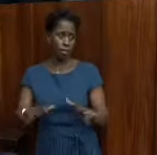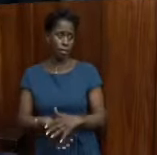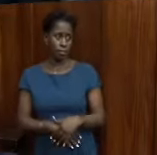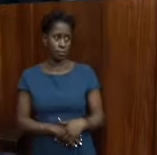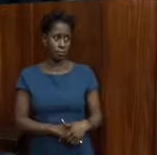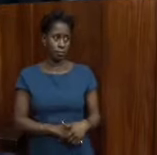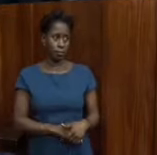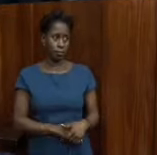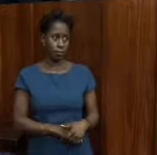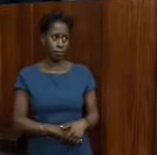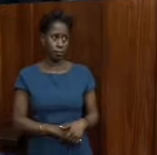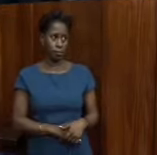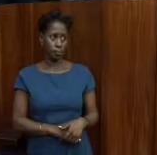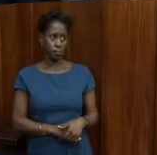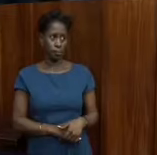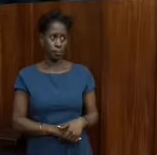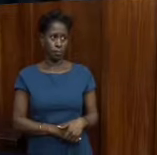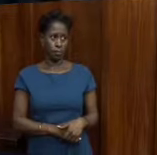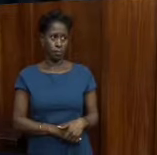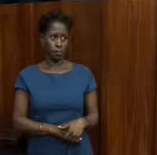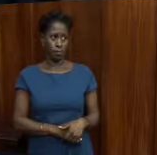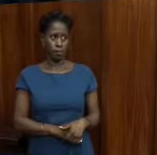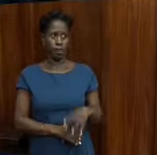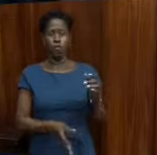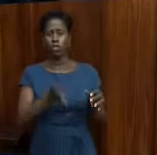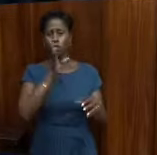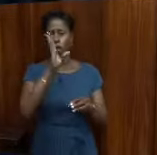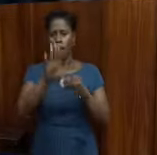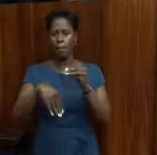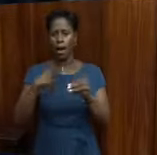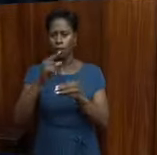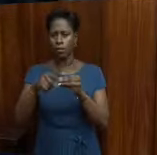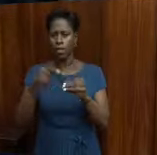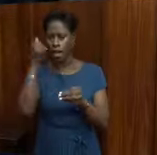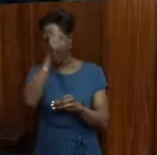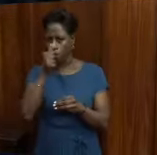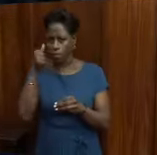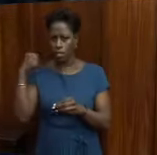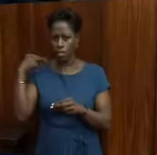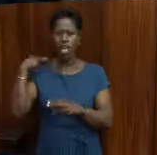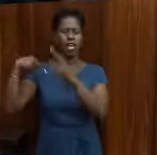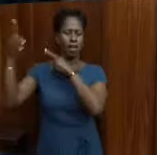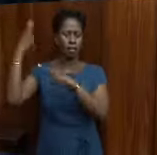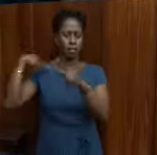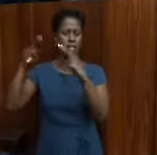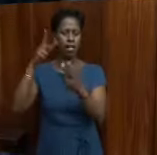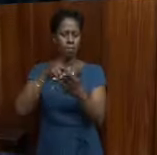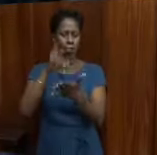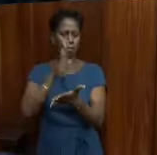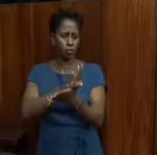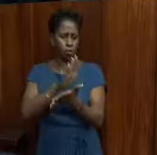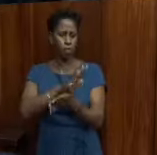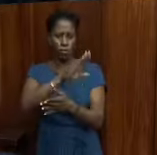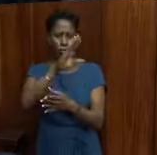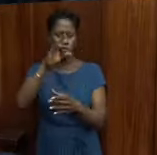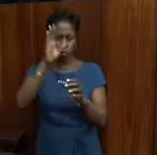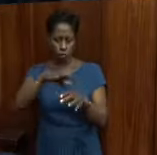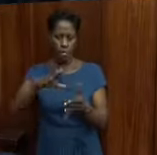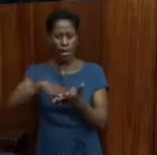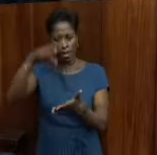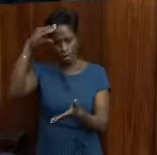We will introduce African and St. Lucian heritage at the primary schools, and we will broaden the curriculum to incorporate